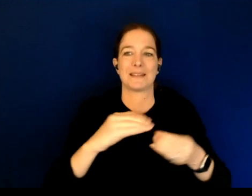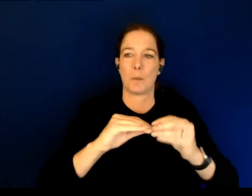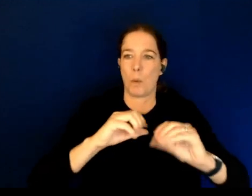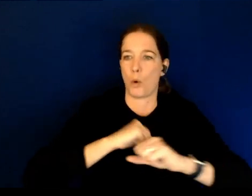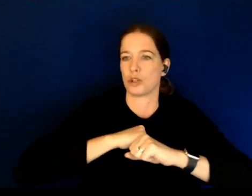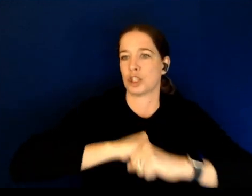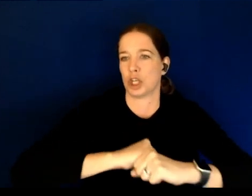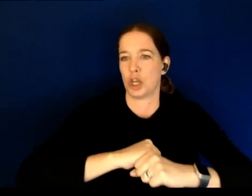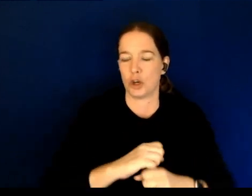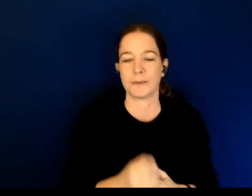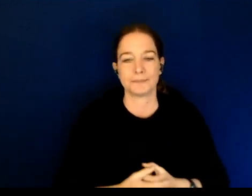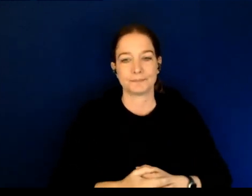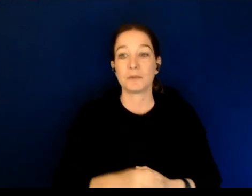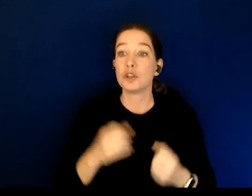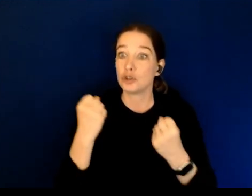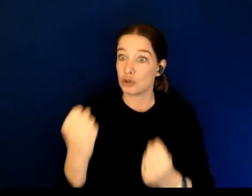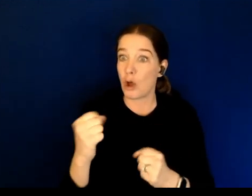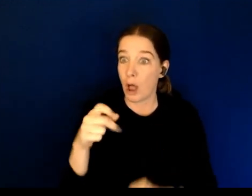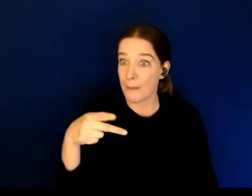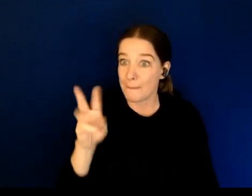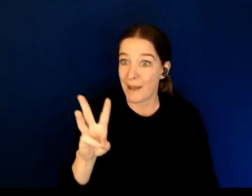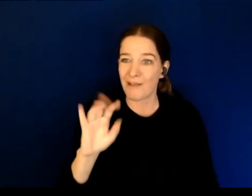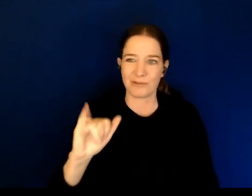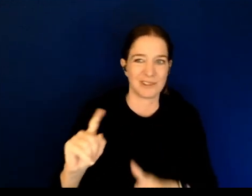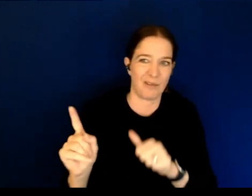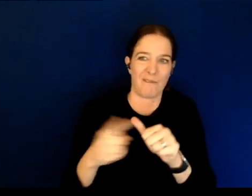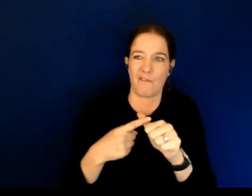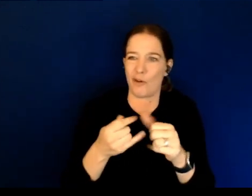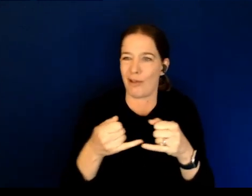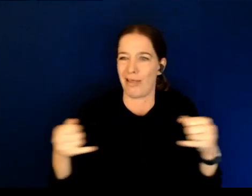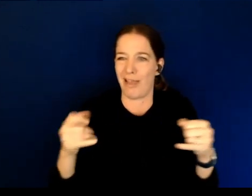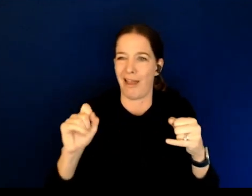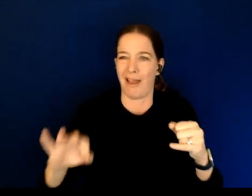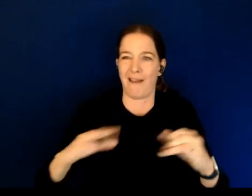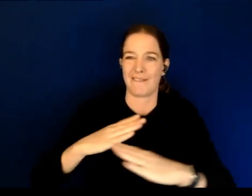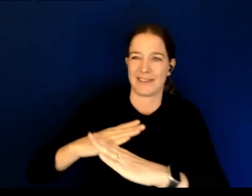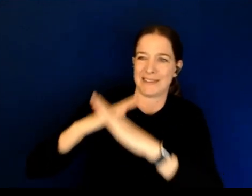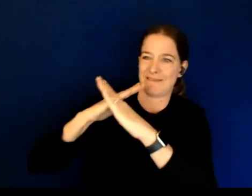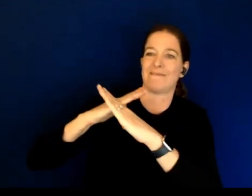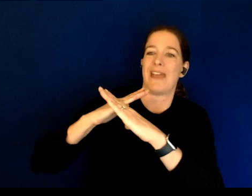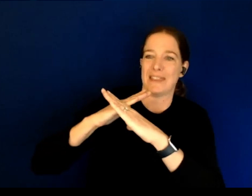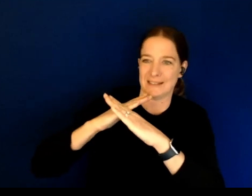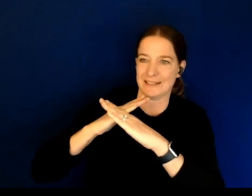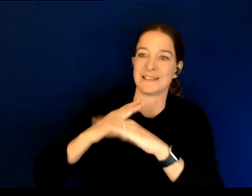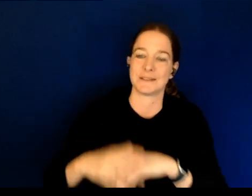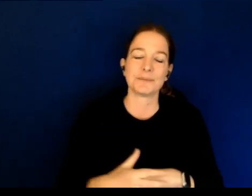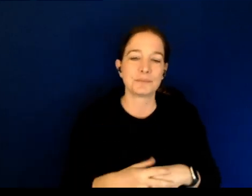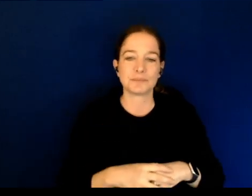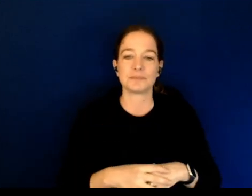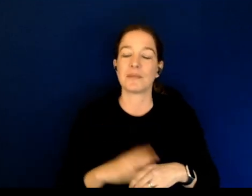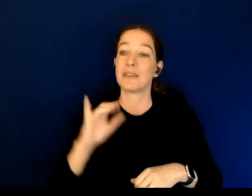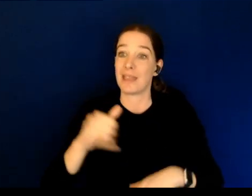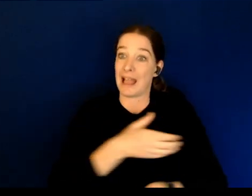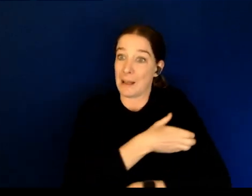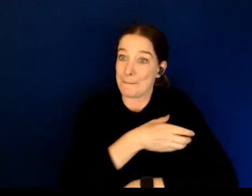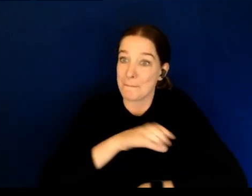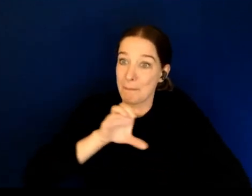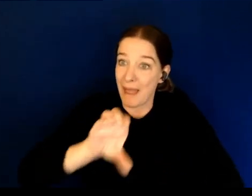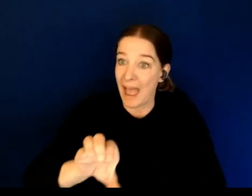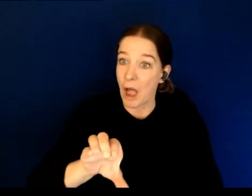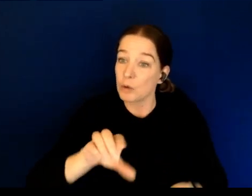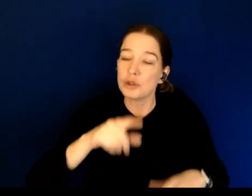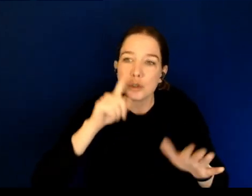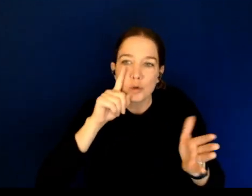Strong passwords are the first line of defense in the ever-evolving landscape of cybersecurity, and they empower